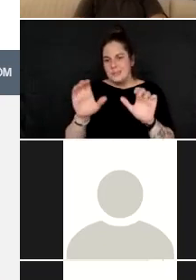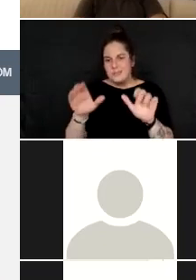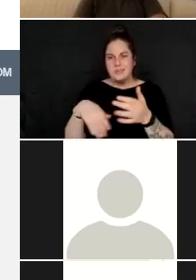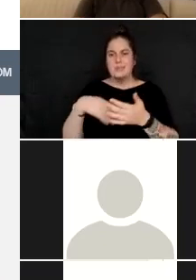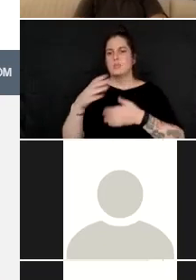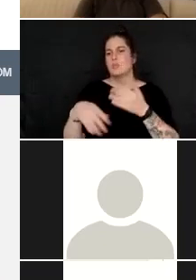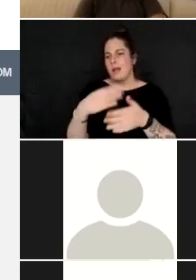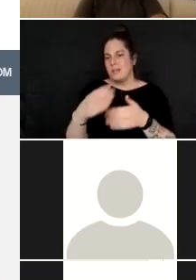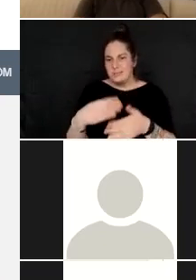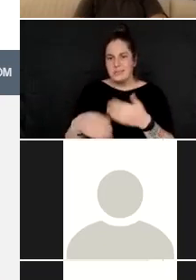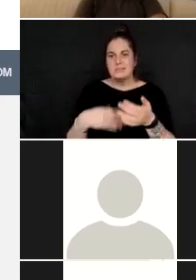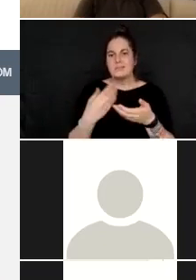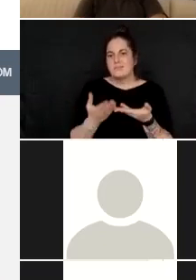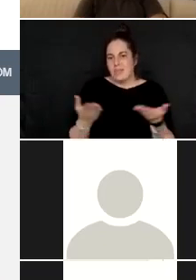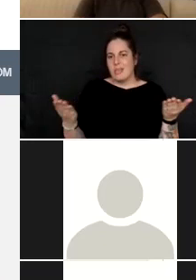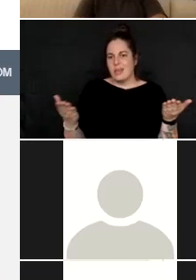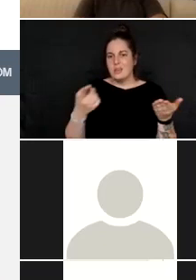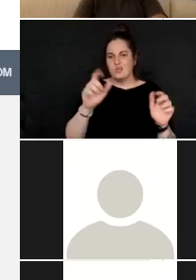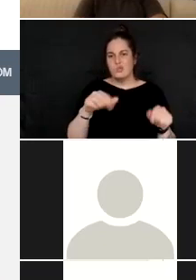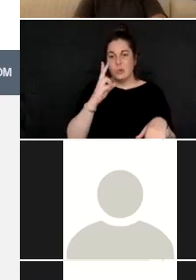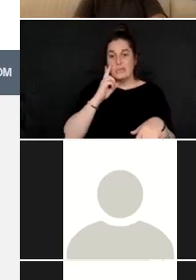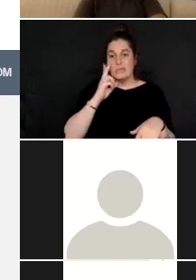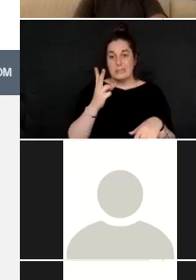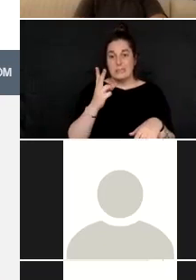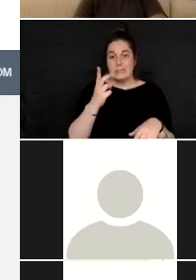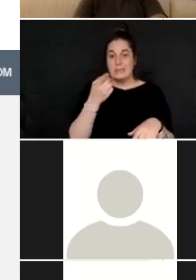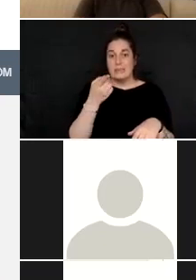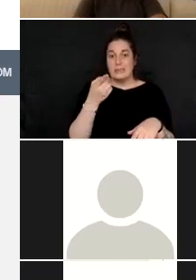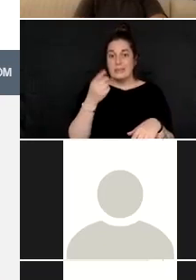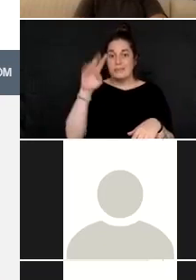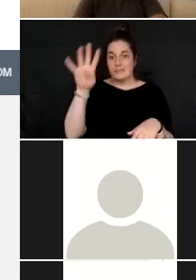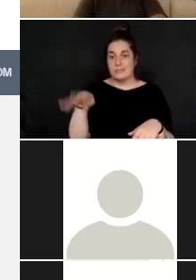processes. And you can see that, for example,